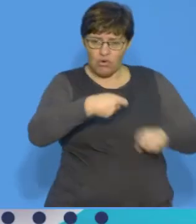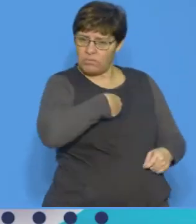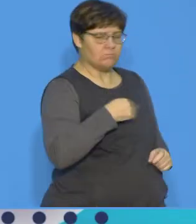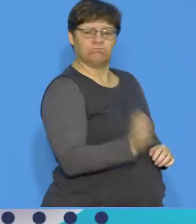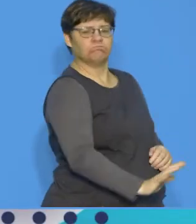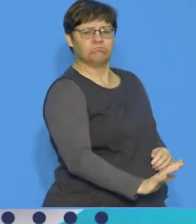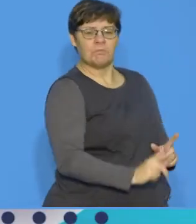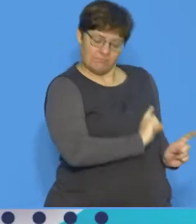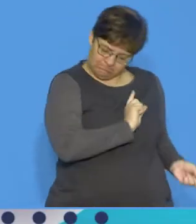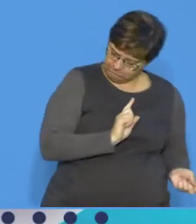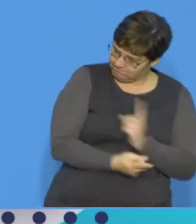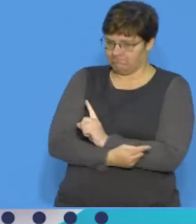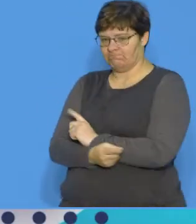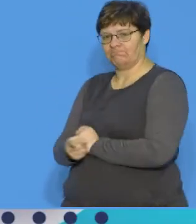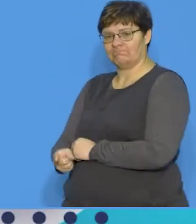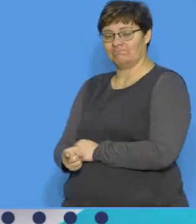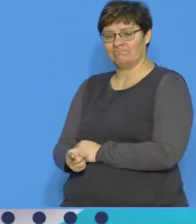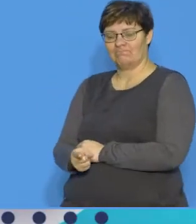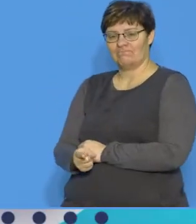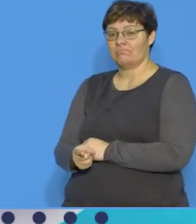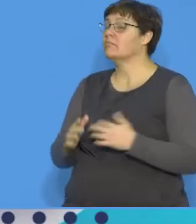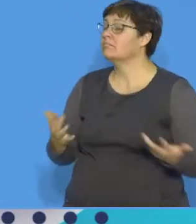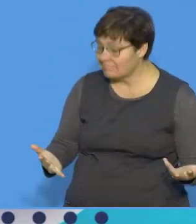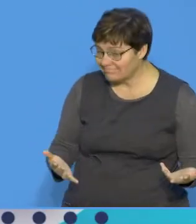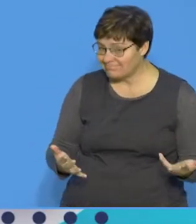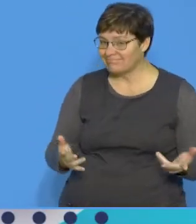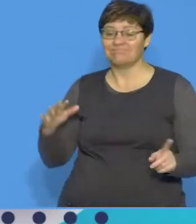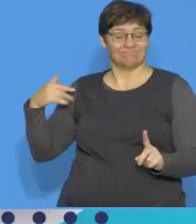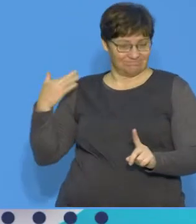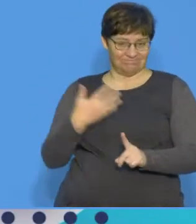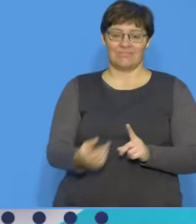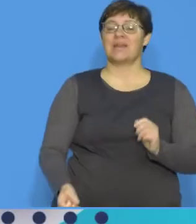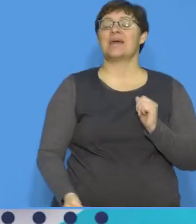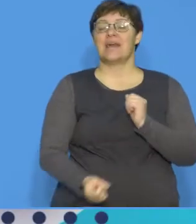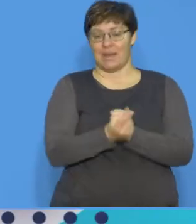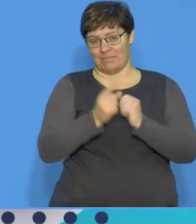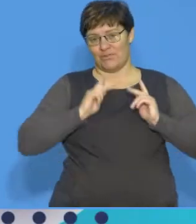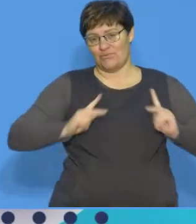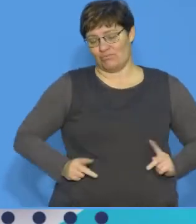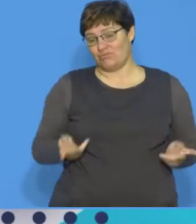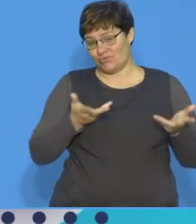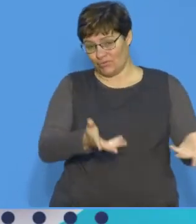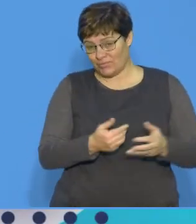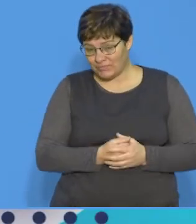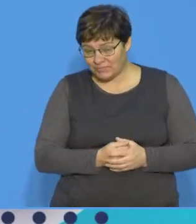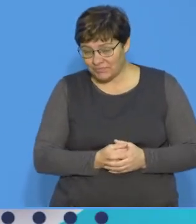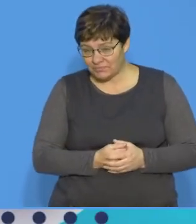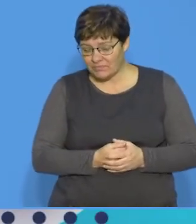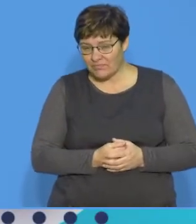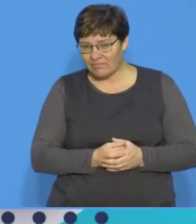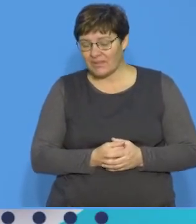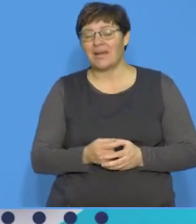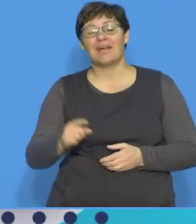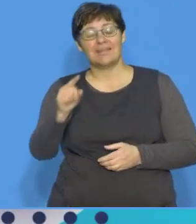you? And this is what has happened in terms of human population growth, and it's why